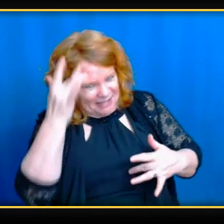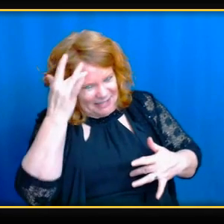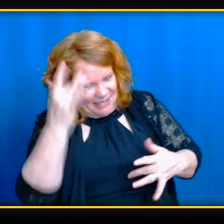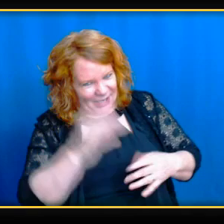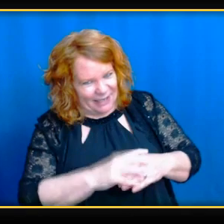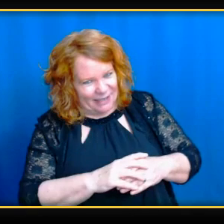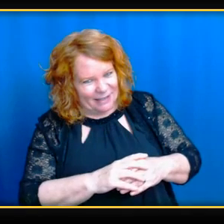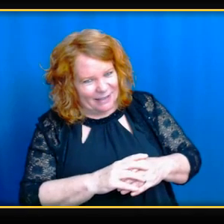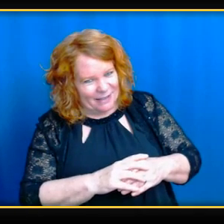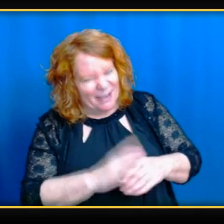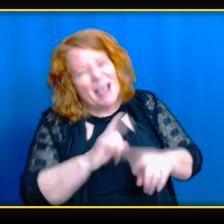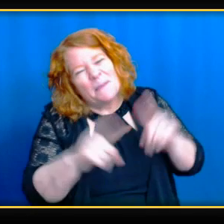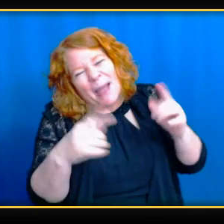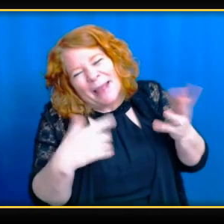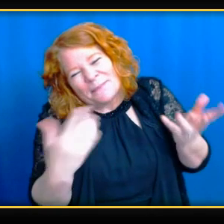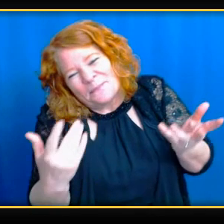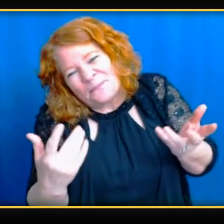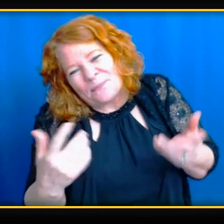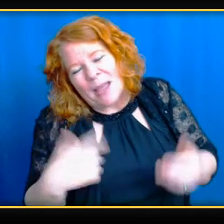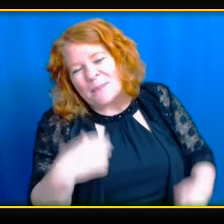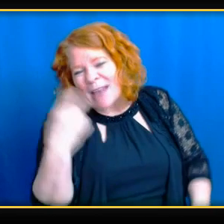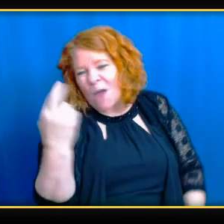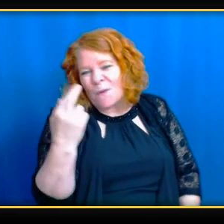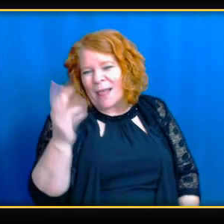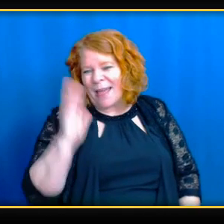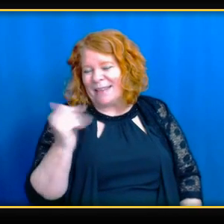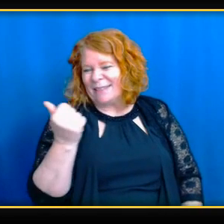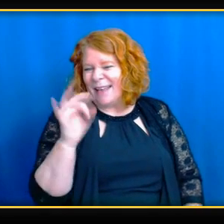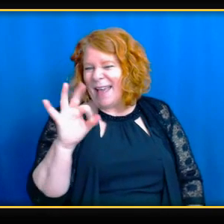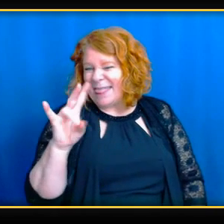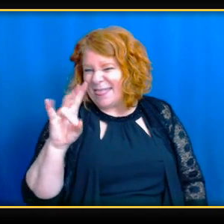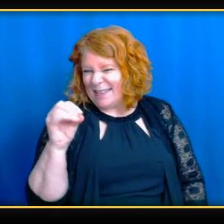think this is in the 70s, and